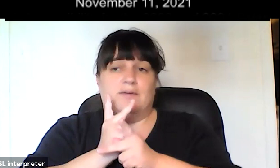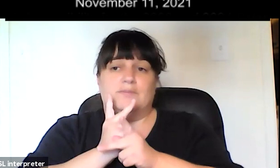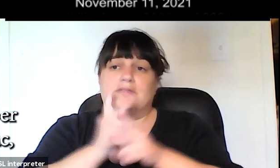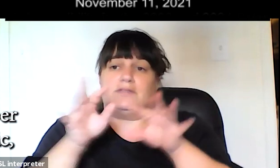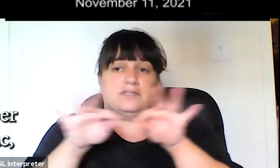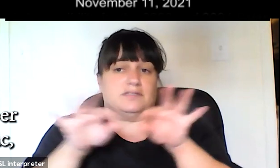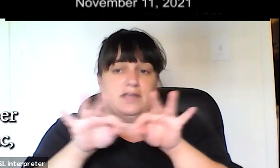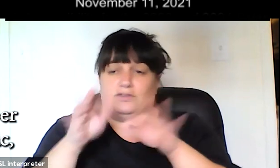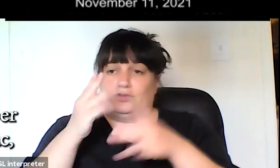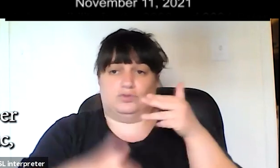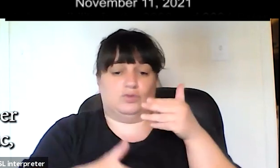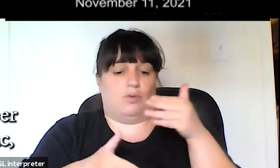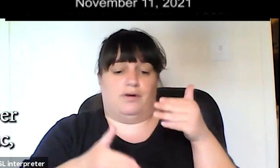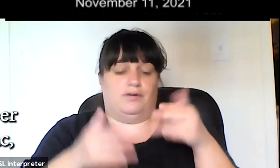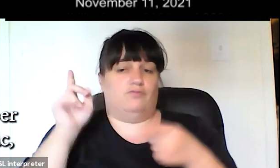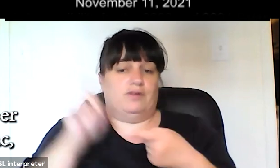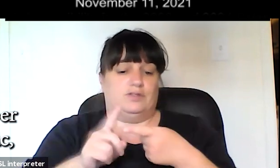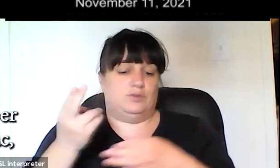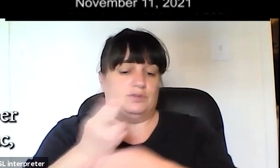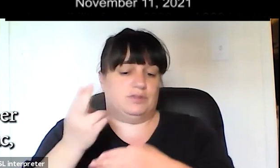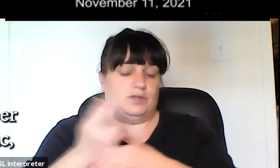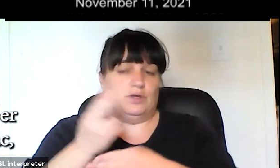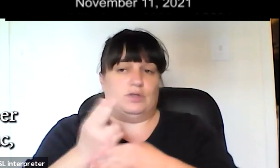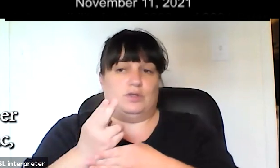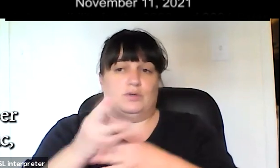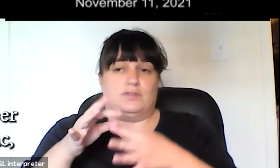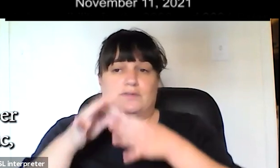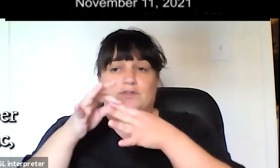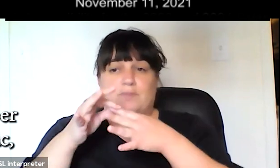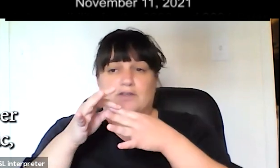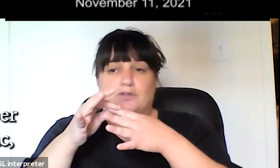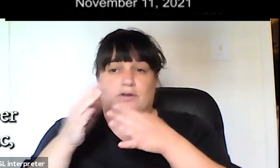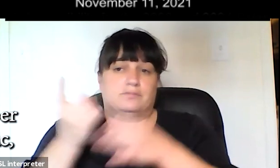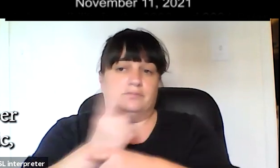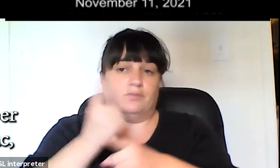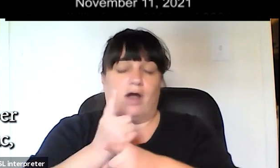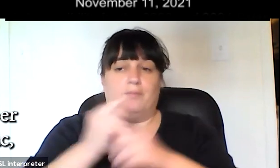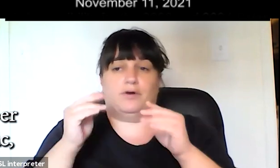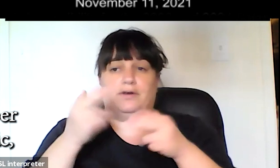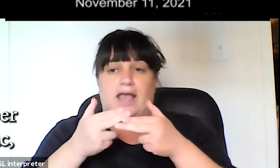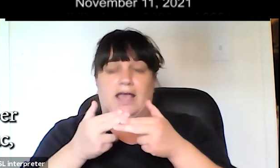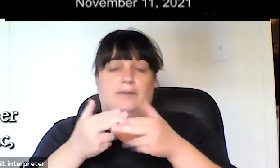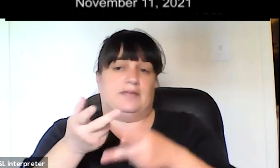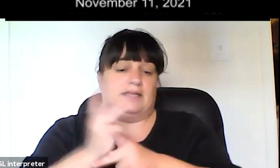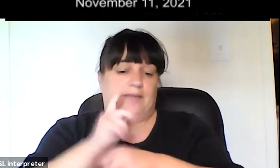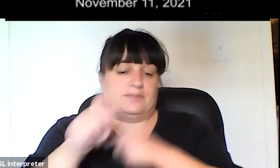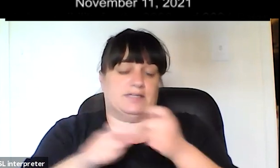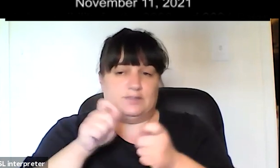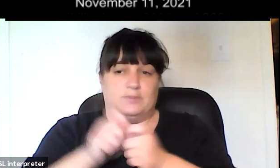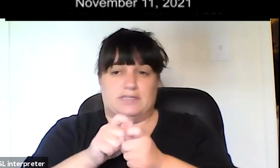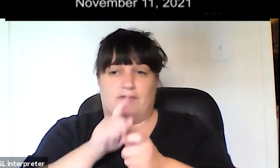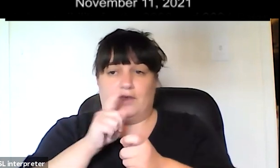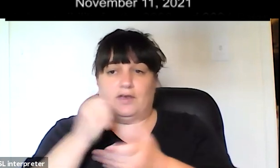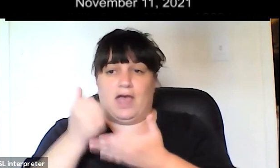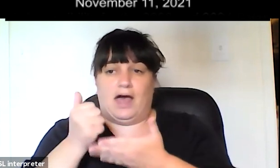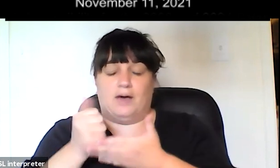short, really reduces the use of special proper names and keeps things very specific, really